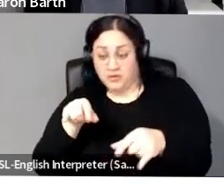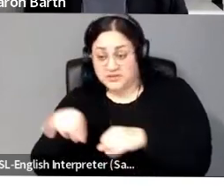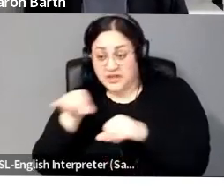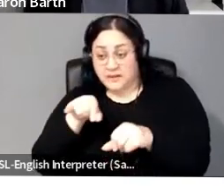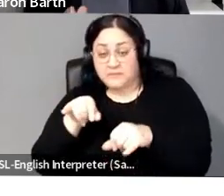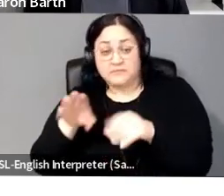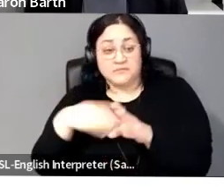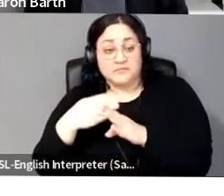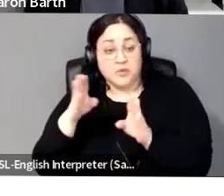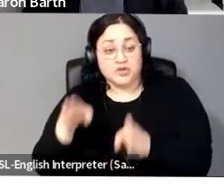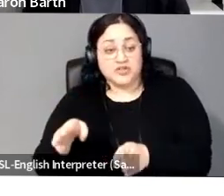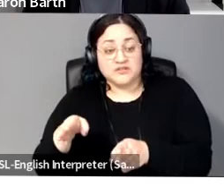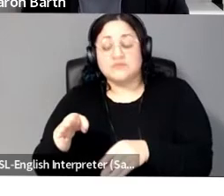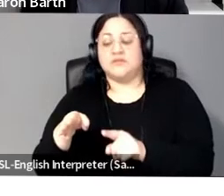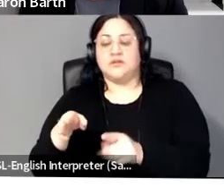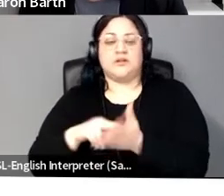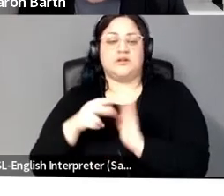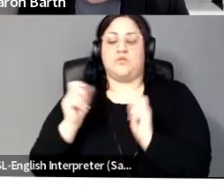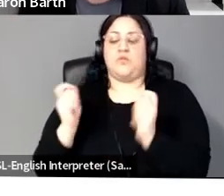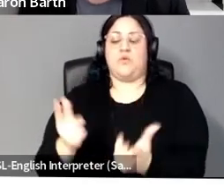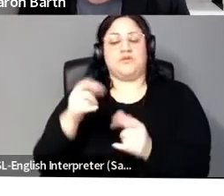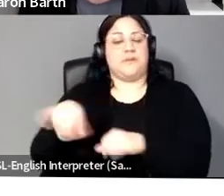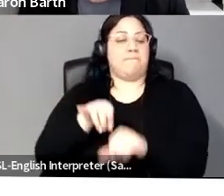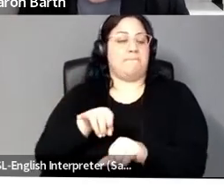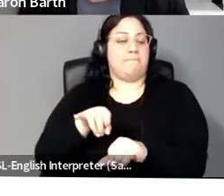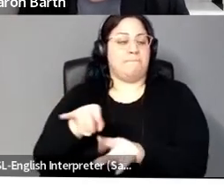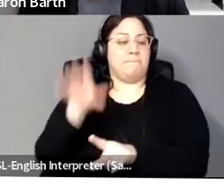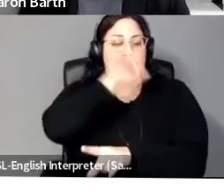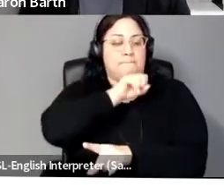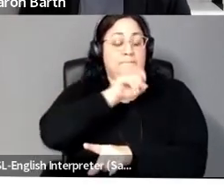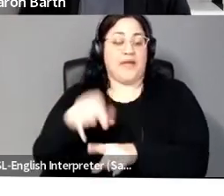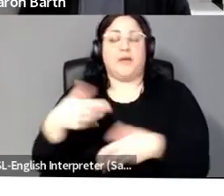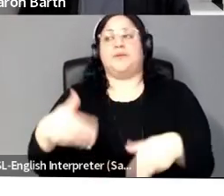one that stands to benefit society the most, right?